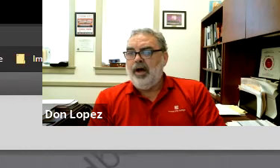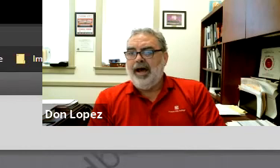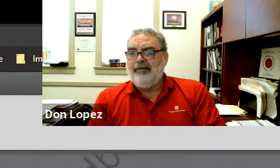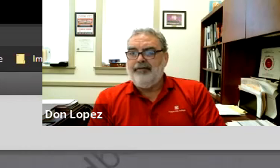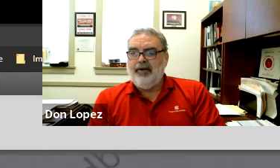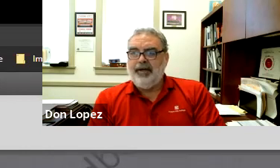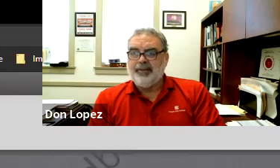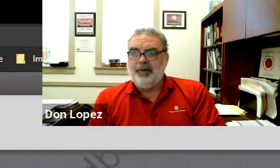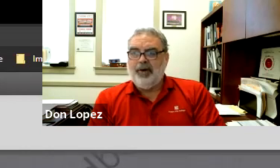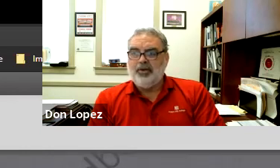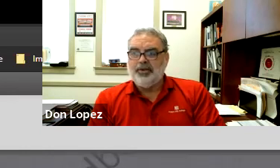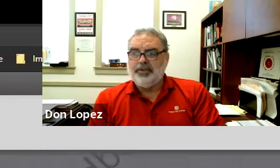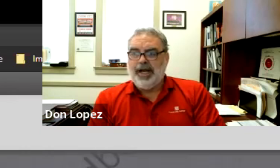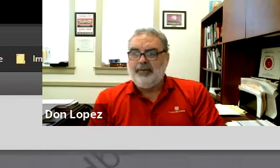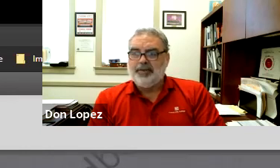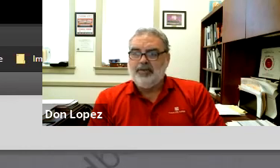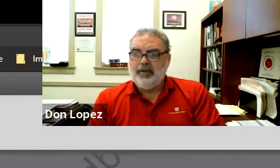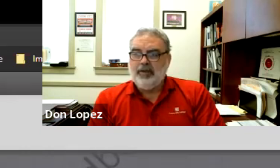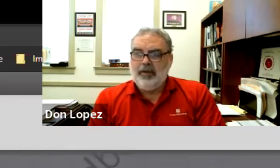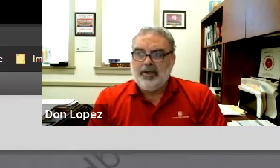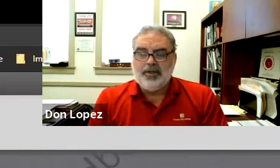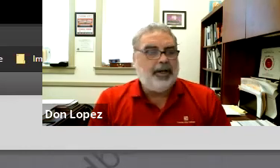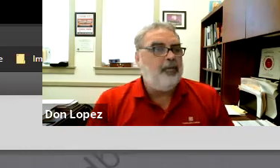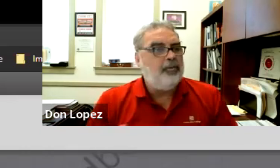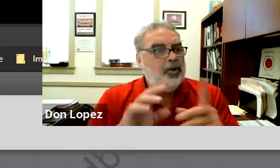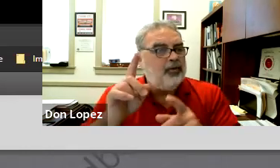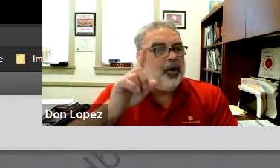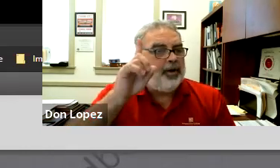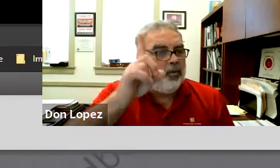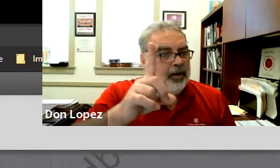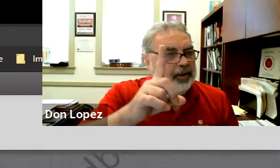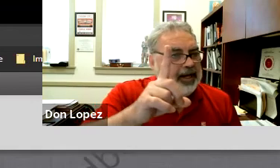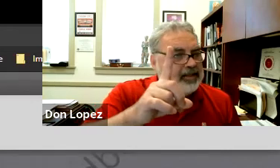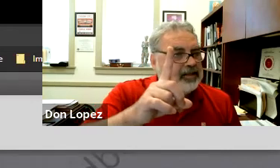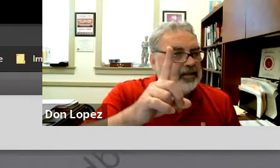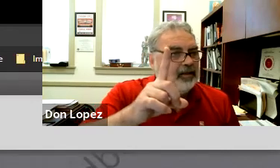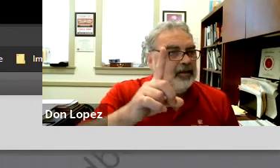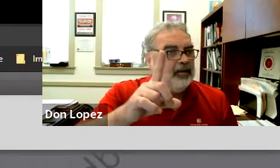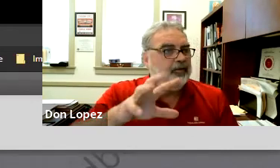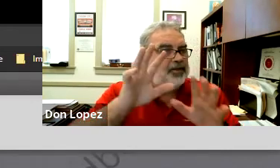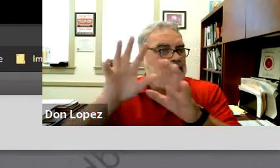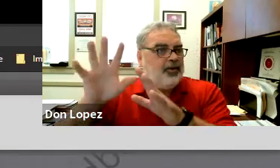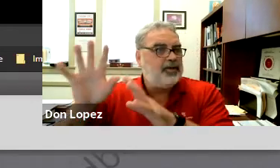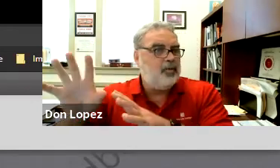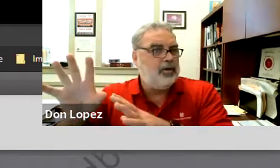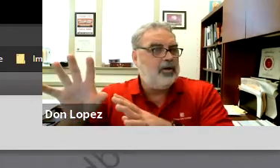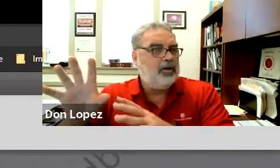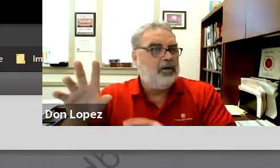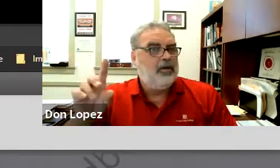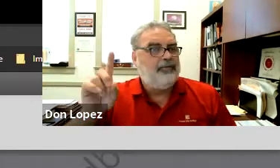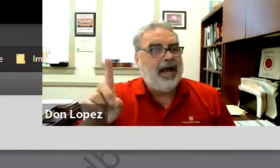you have various proposal types. And so again, we're going to one place for us to do this